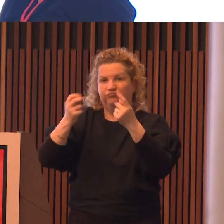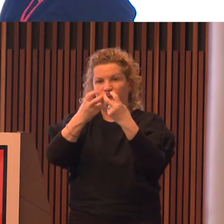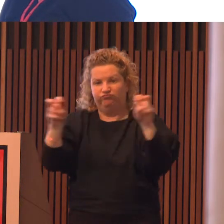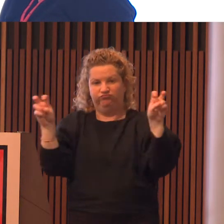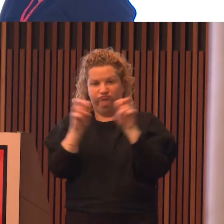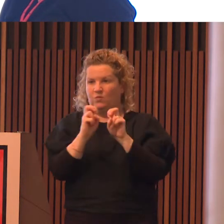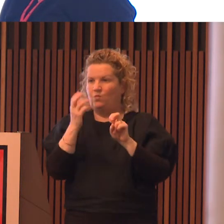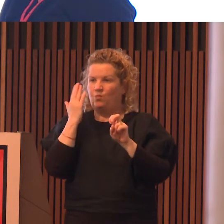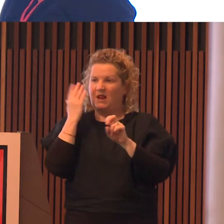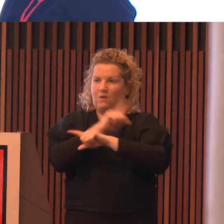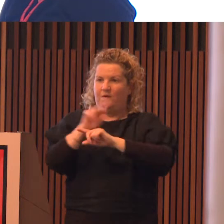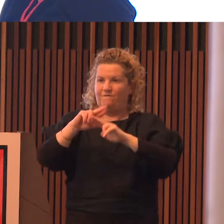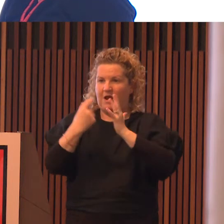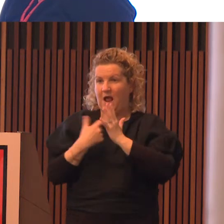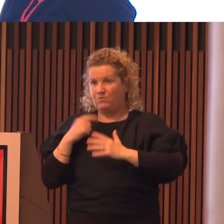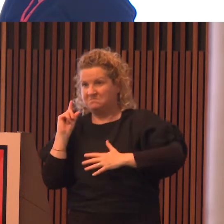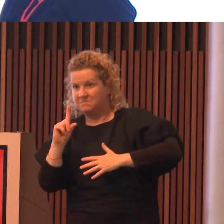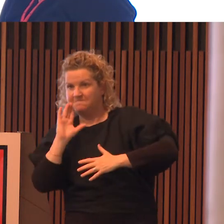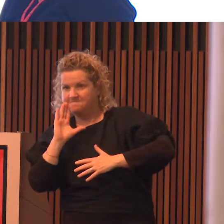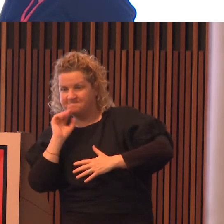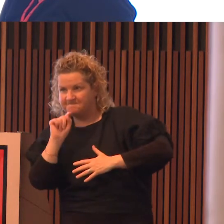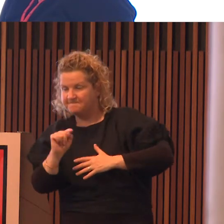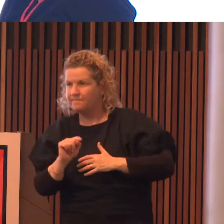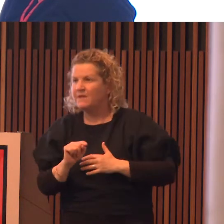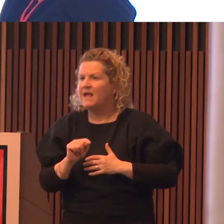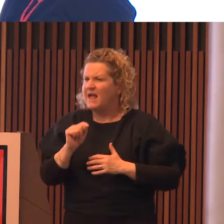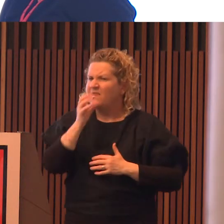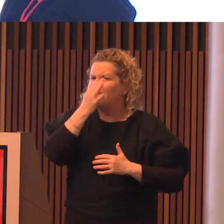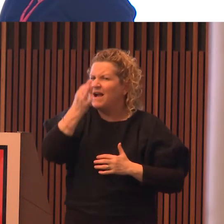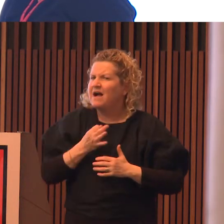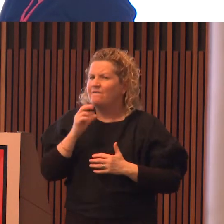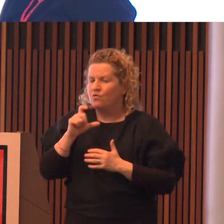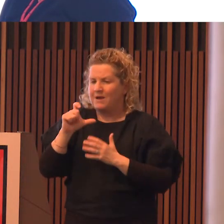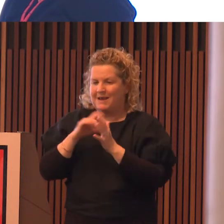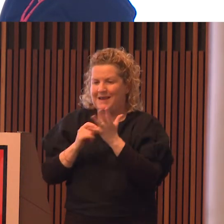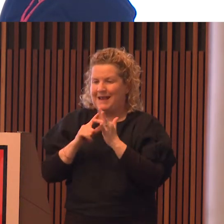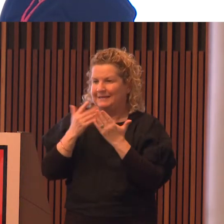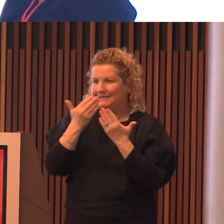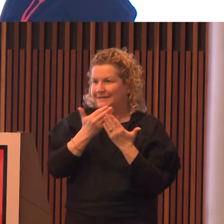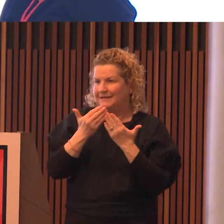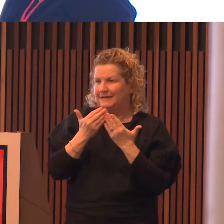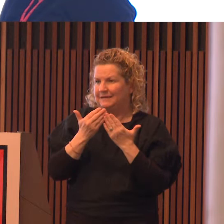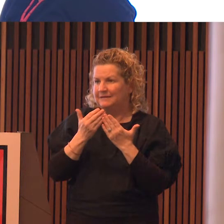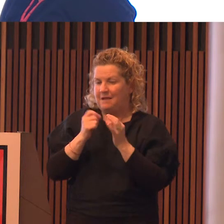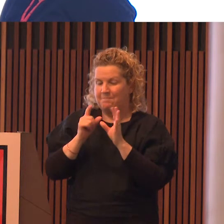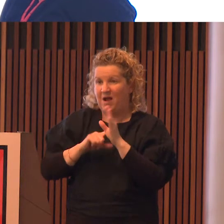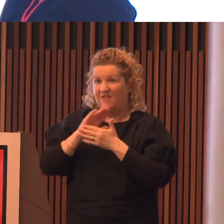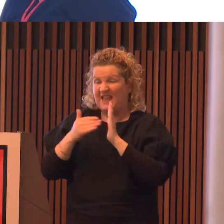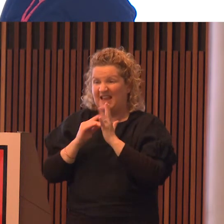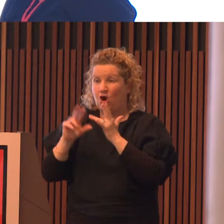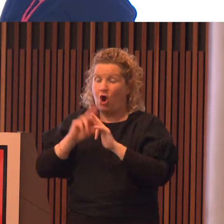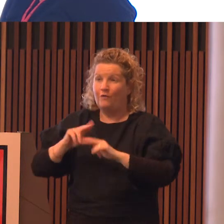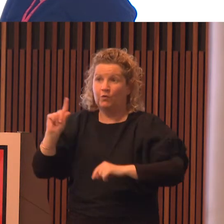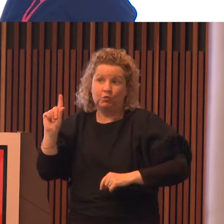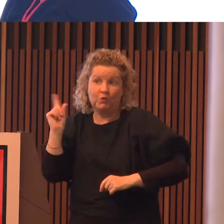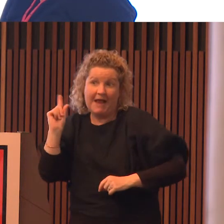and myself and a few other people spoke at it, and they've asked for some case studies to be sent back to them by the end of today that